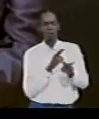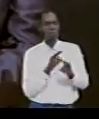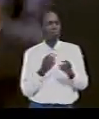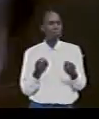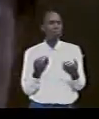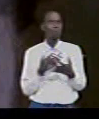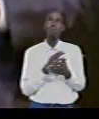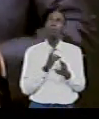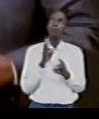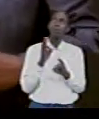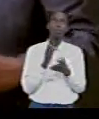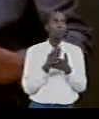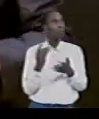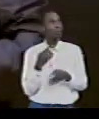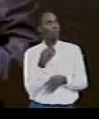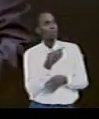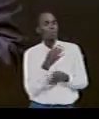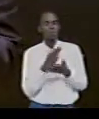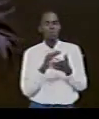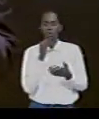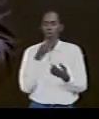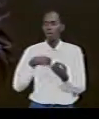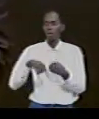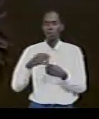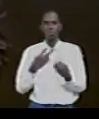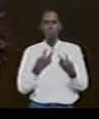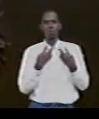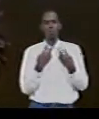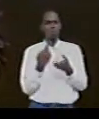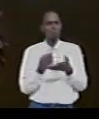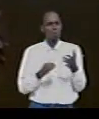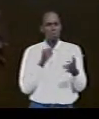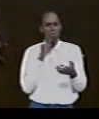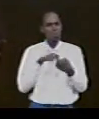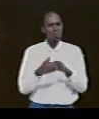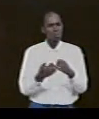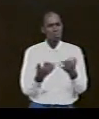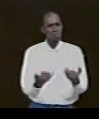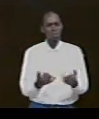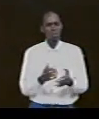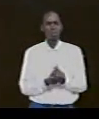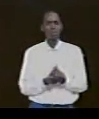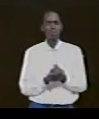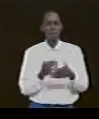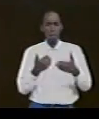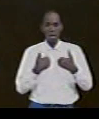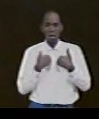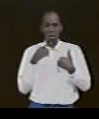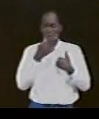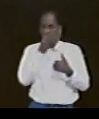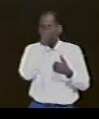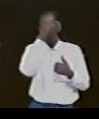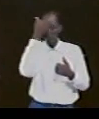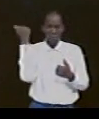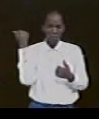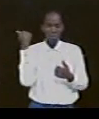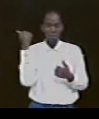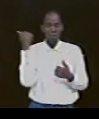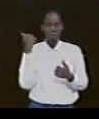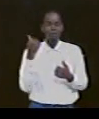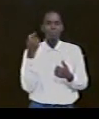Is so-and-so there? Is so-and-so there? What's the matter? Have you forgotten